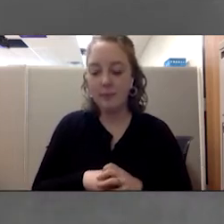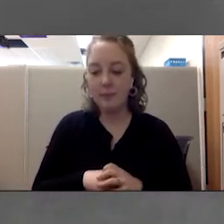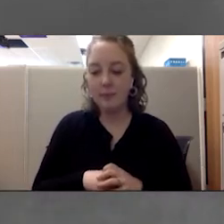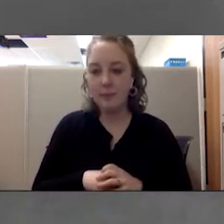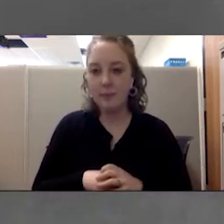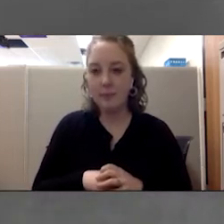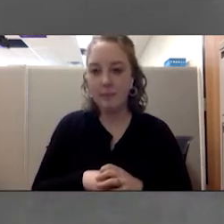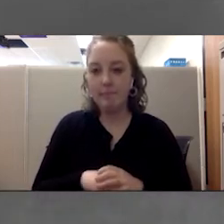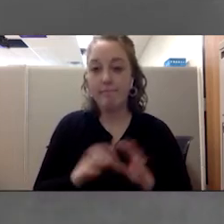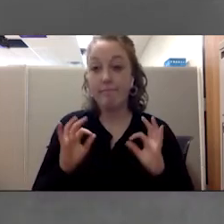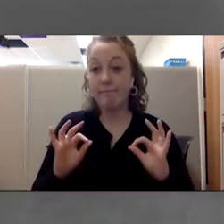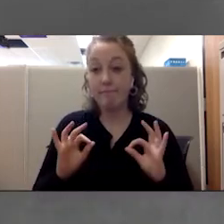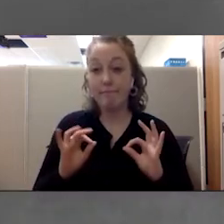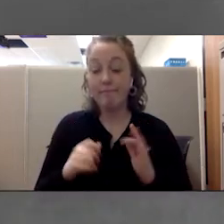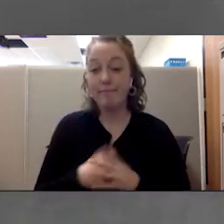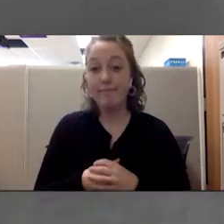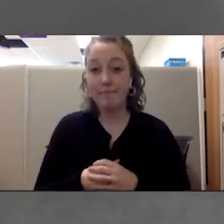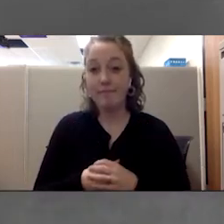Great.